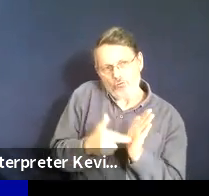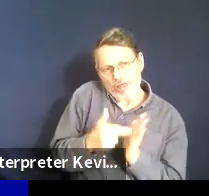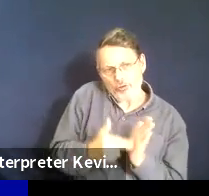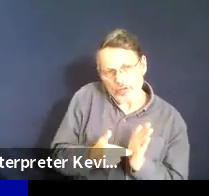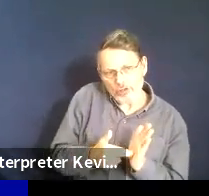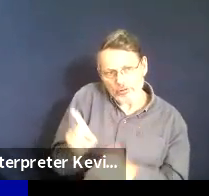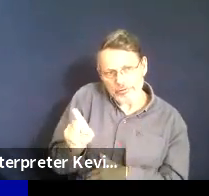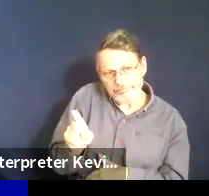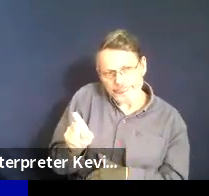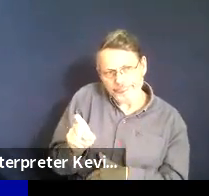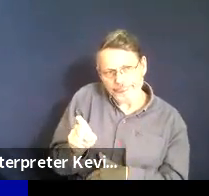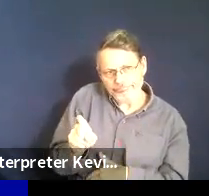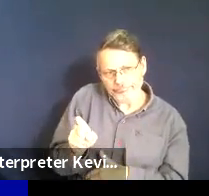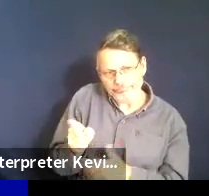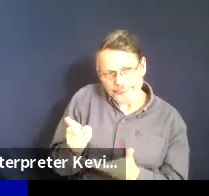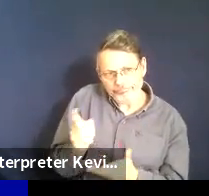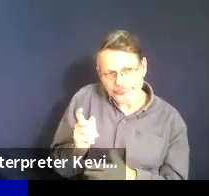What